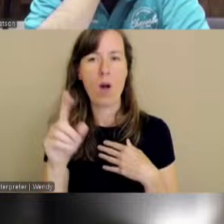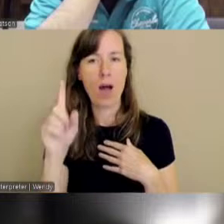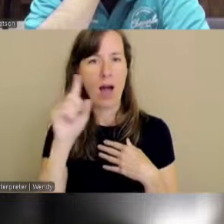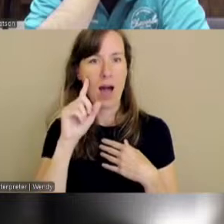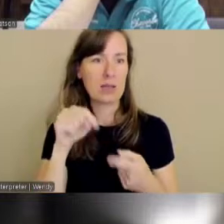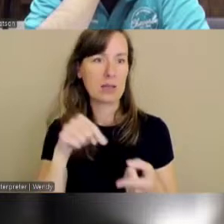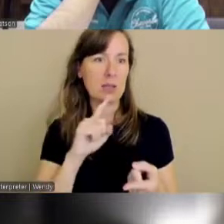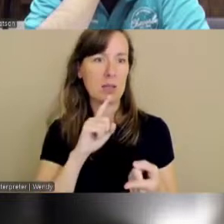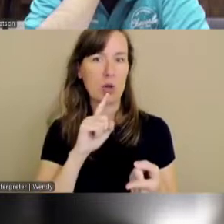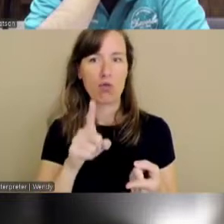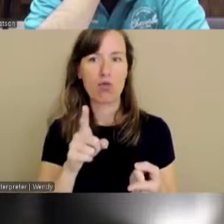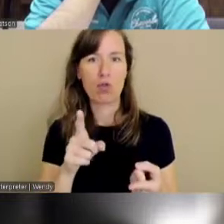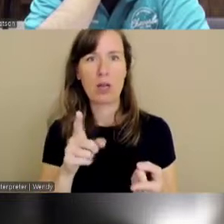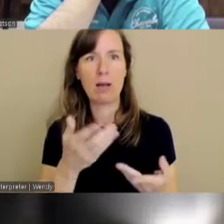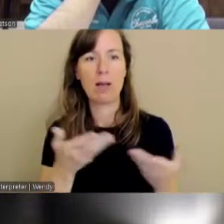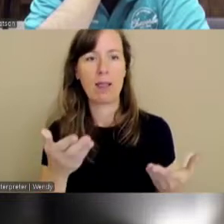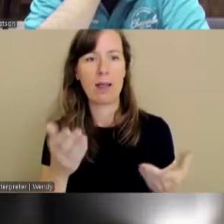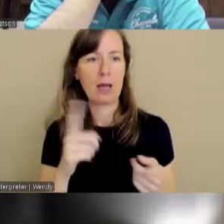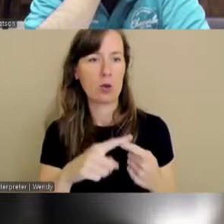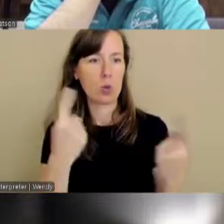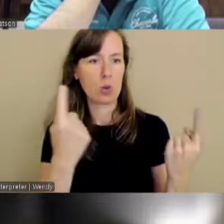thing to consider.